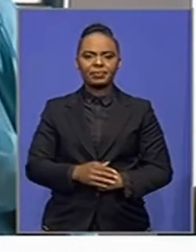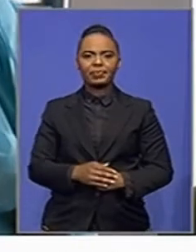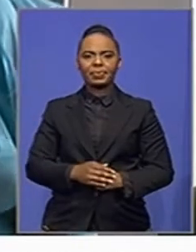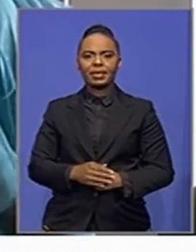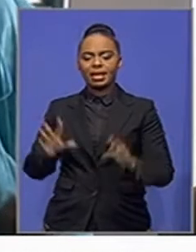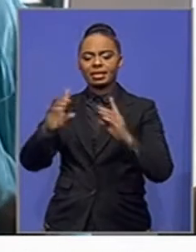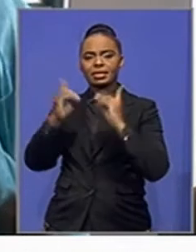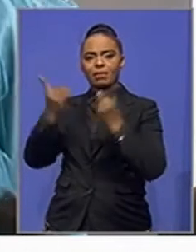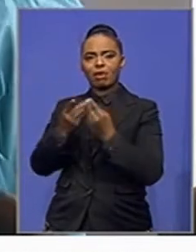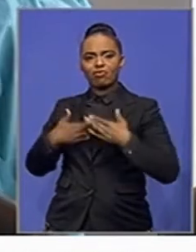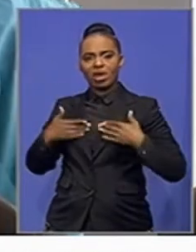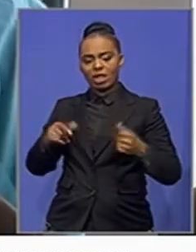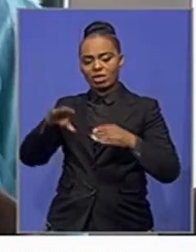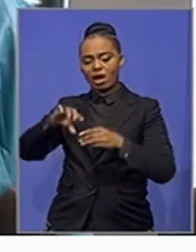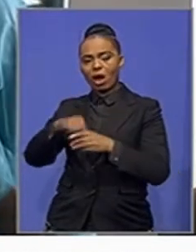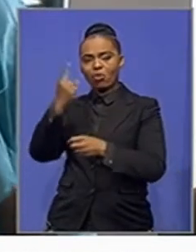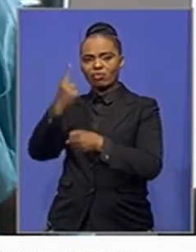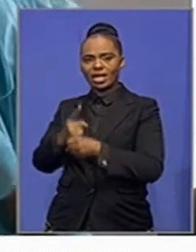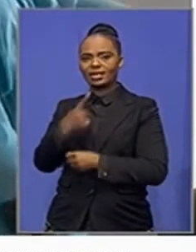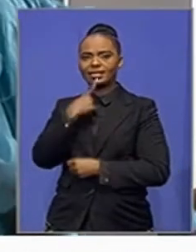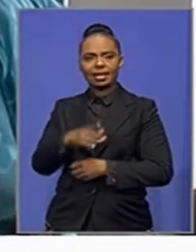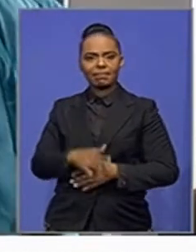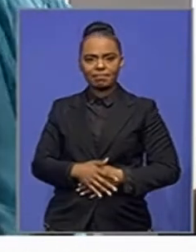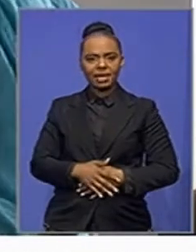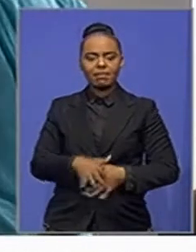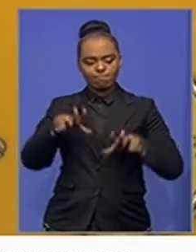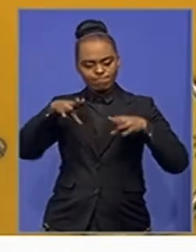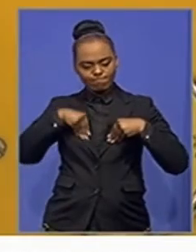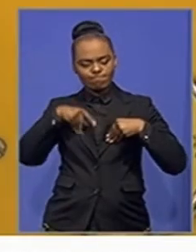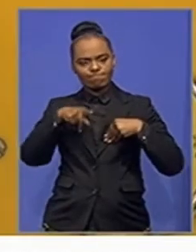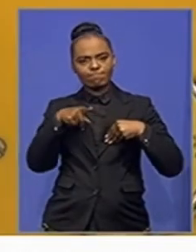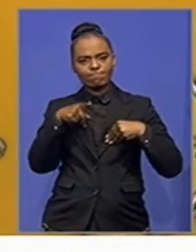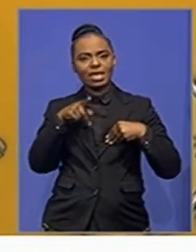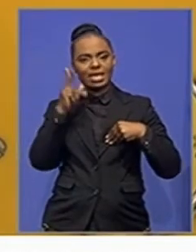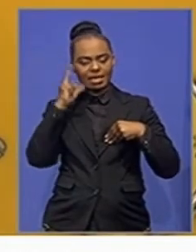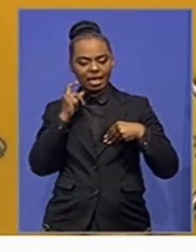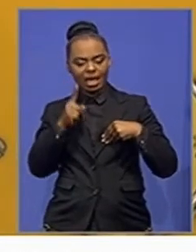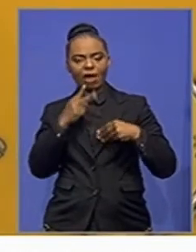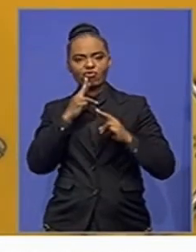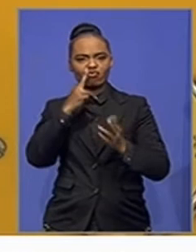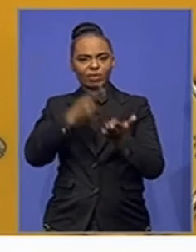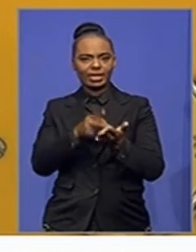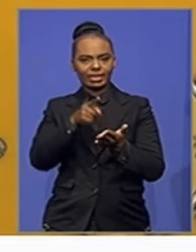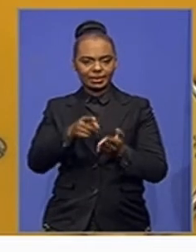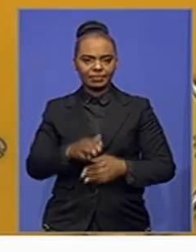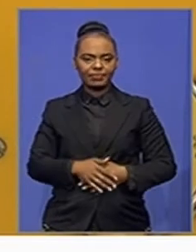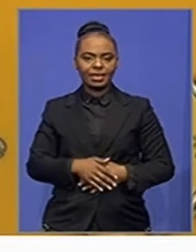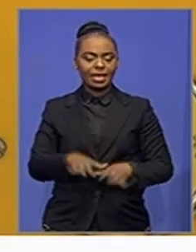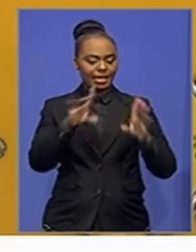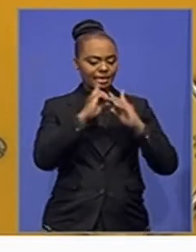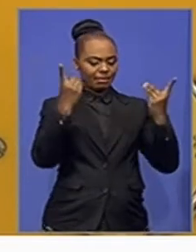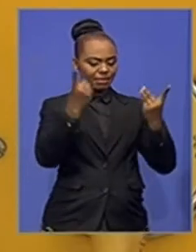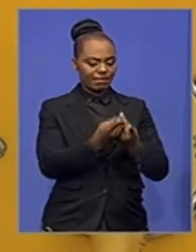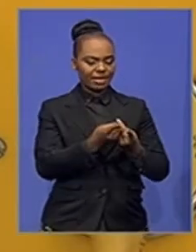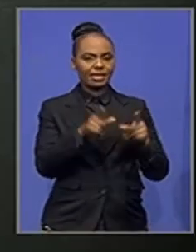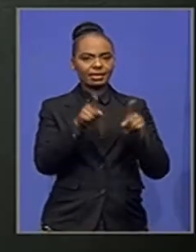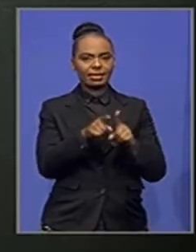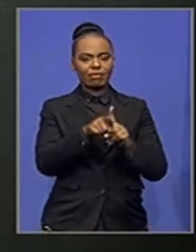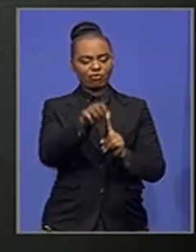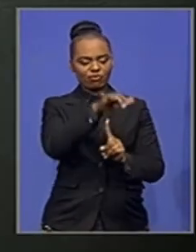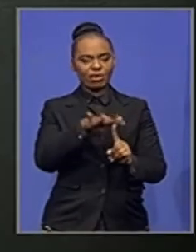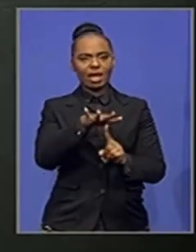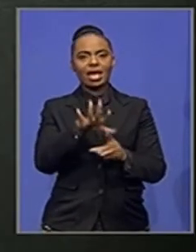ka Gauteng e re ka se pelaetše kgahlonong le pego ye ya monamodi wa tša maphelo. The department, and by extension its facilities, which includes